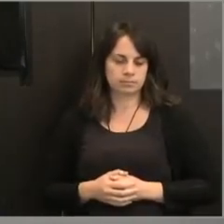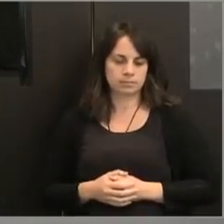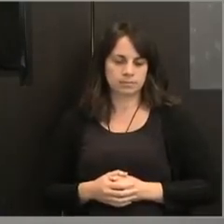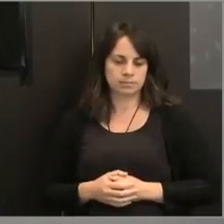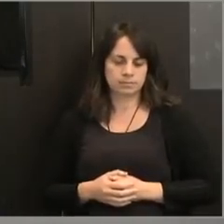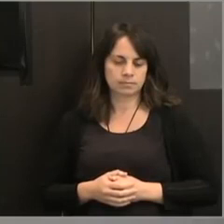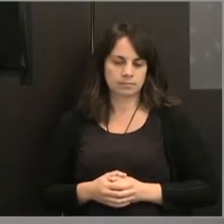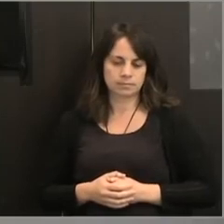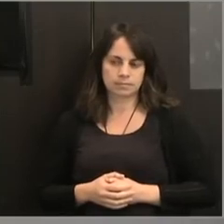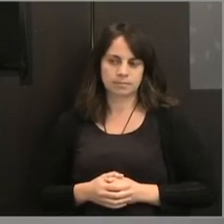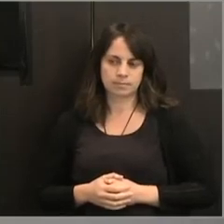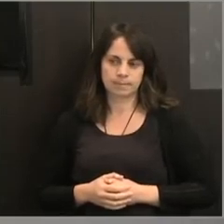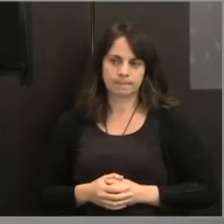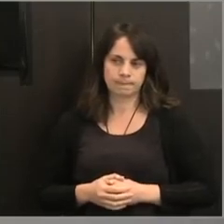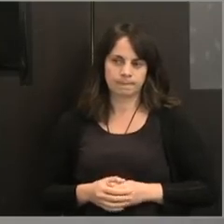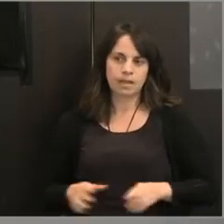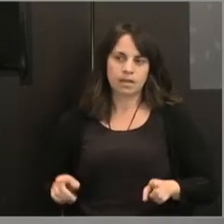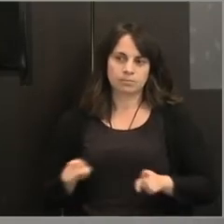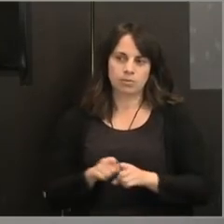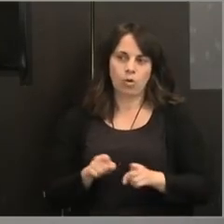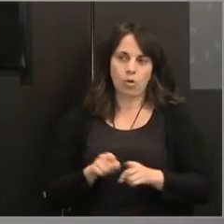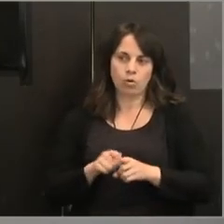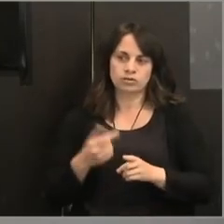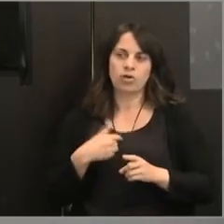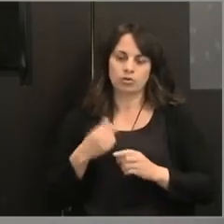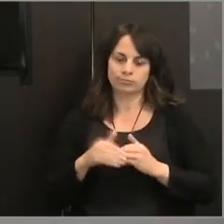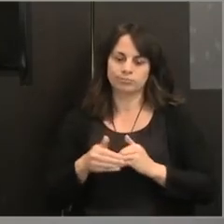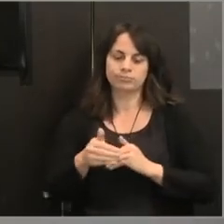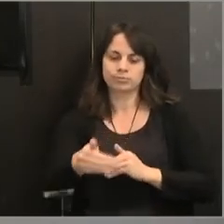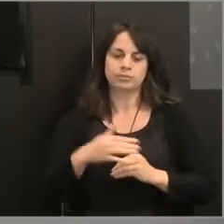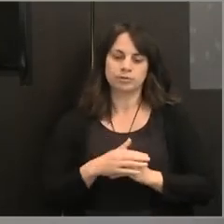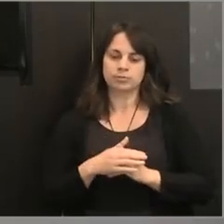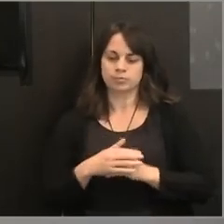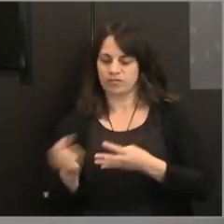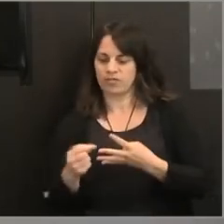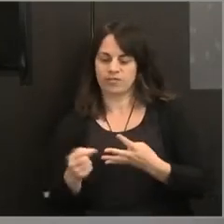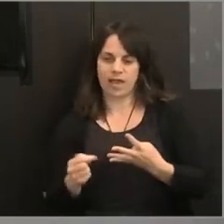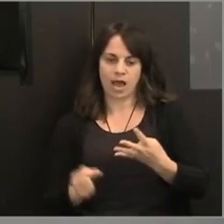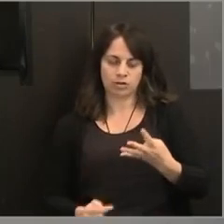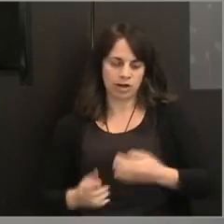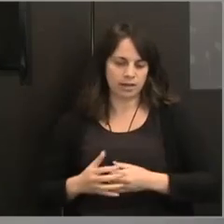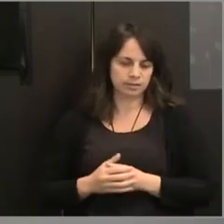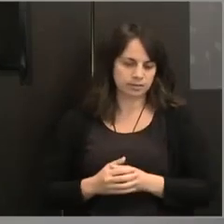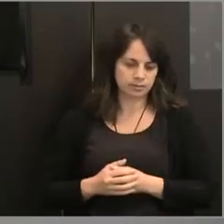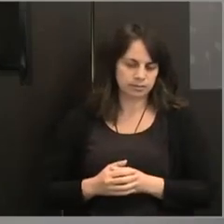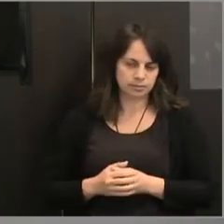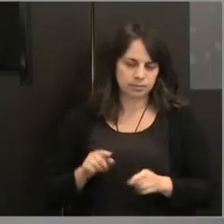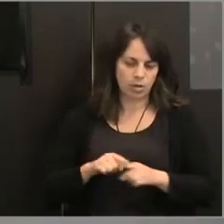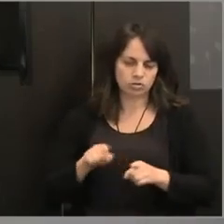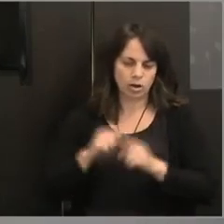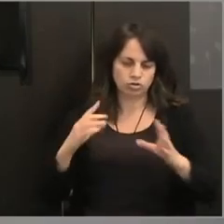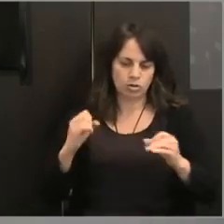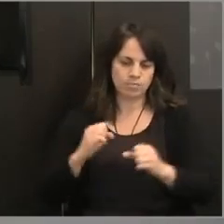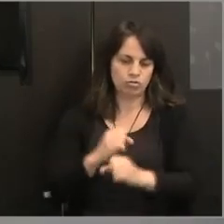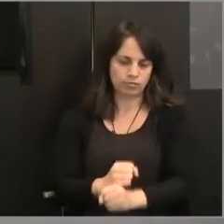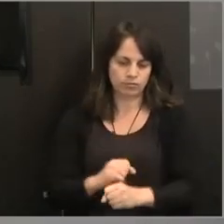resolutions outlined later in this brief. And I'll try to paraphrase the